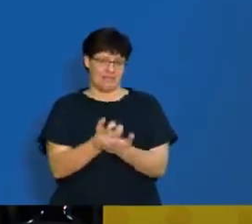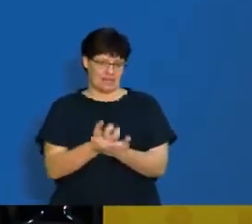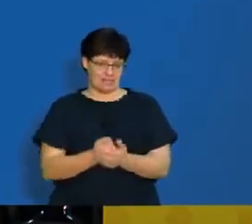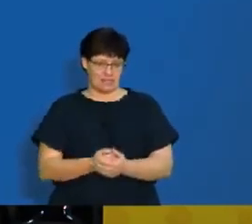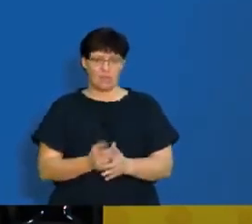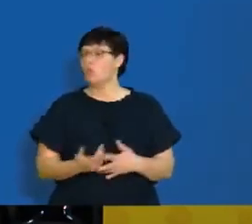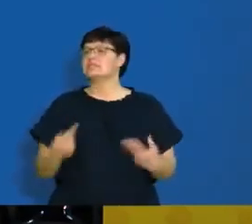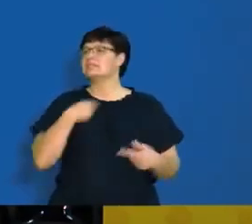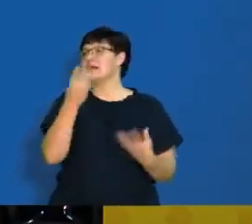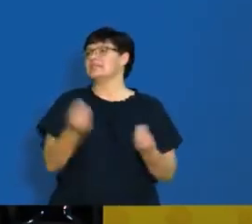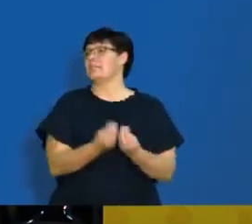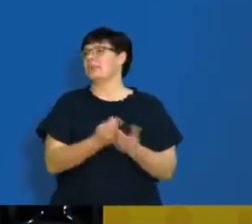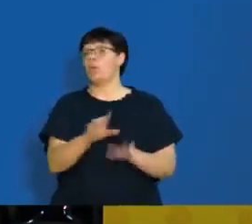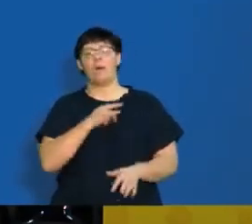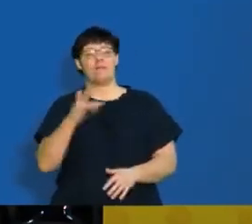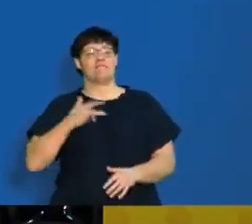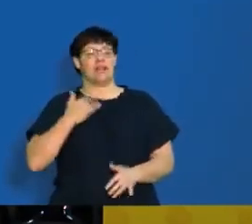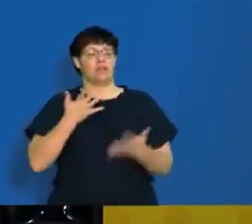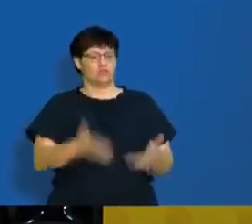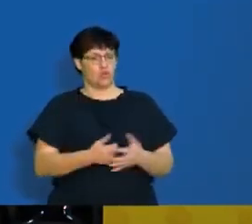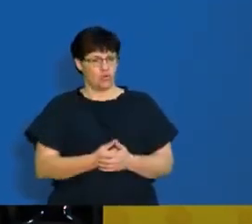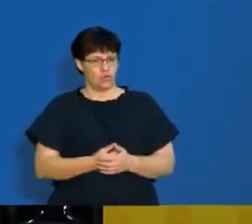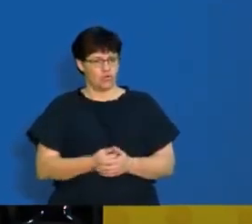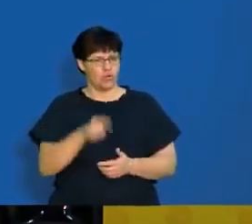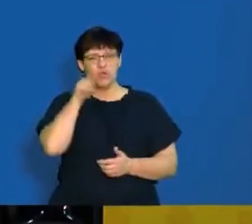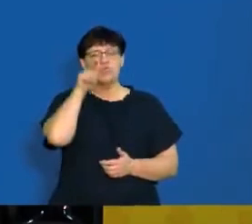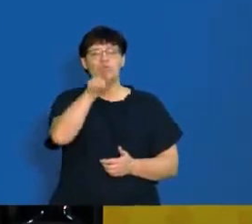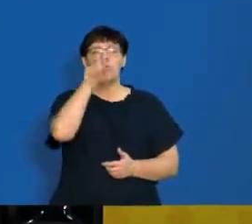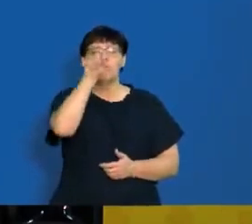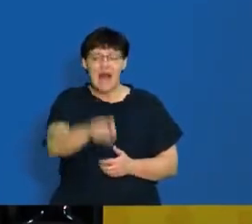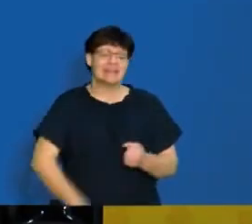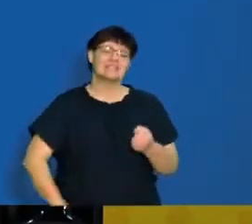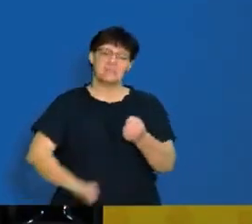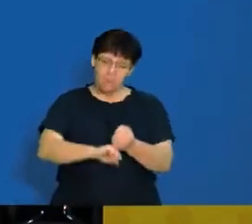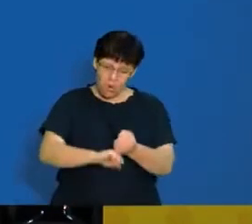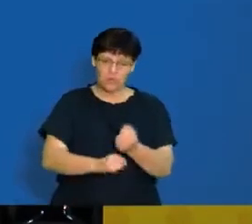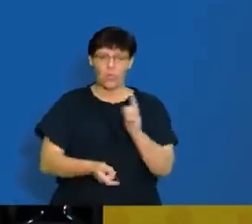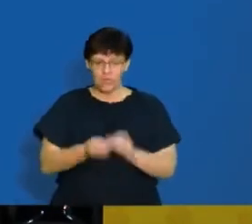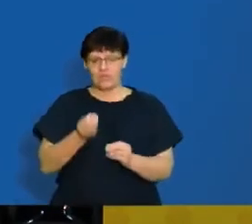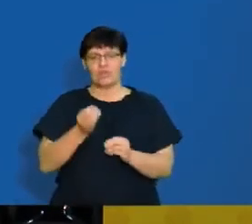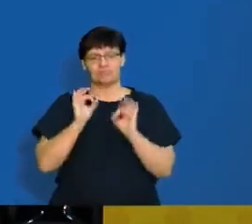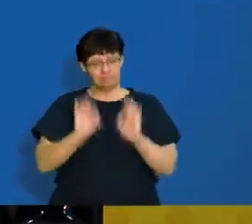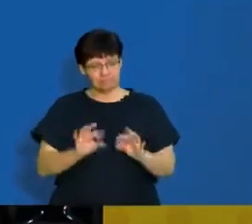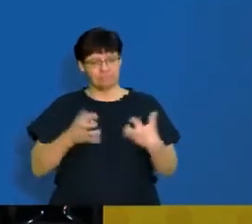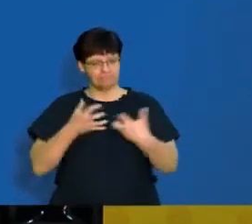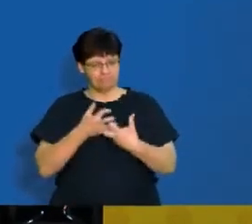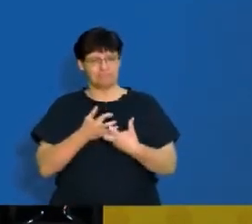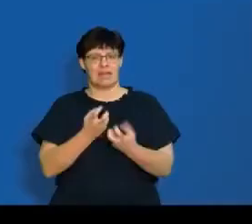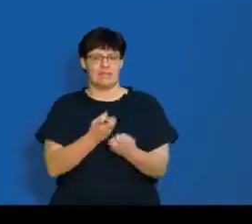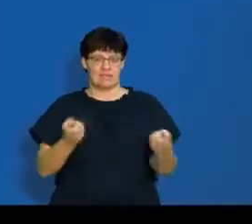just say something because you feel like saying it. You should be able to support it with evidence from the source